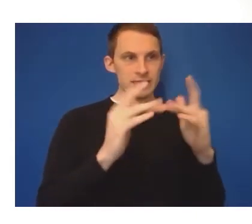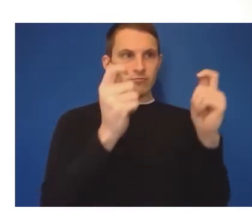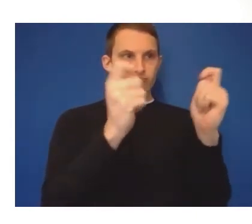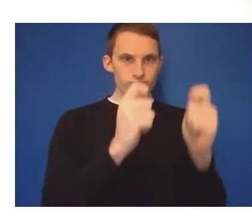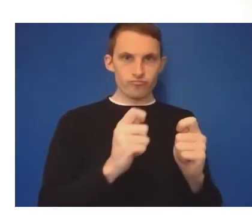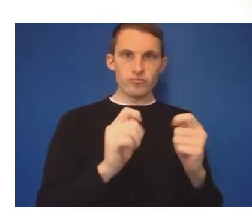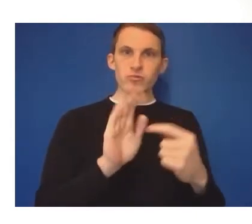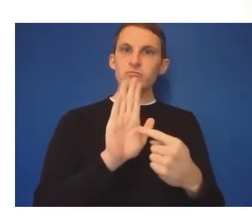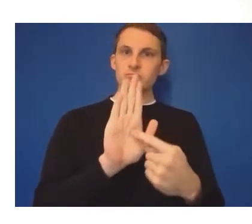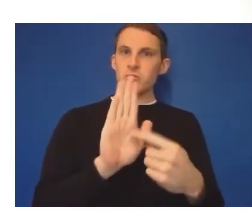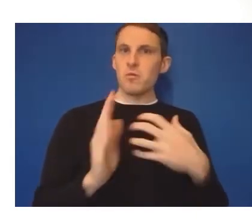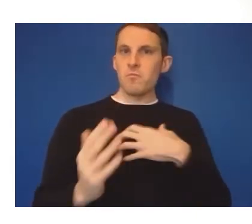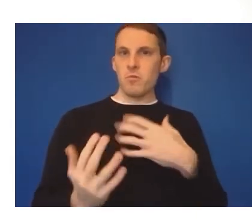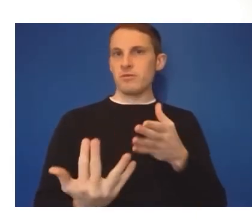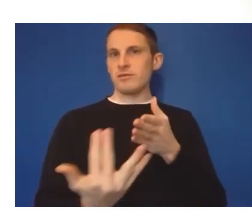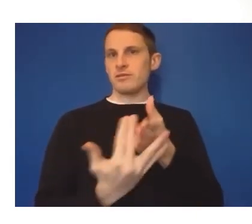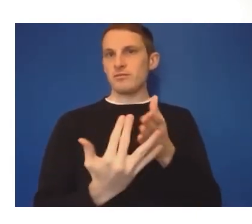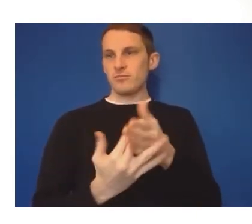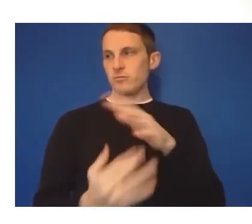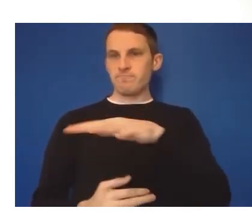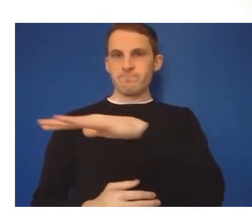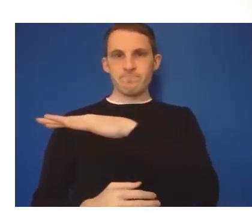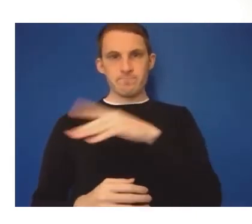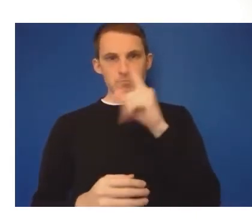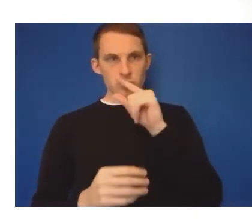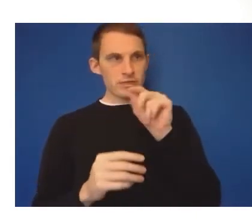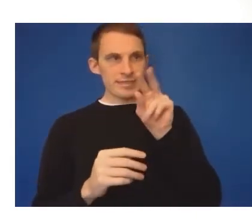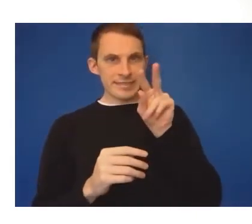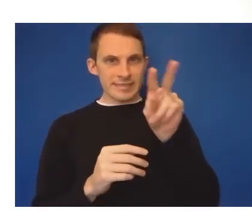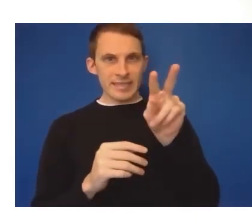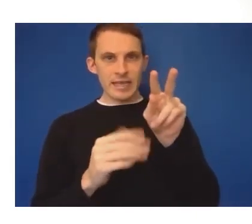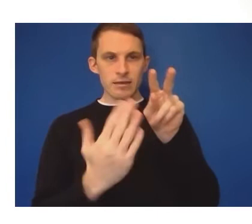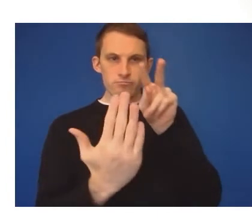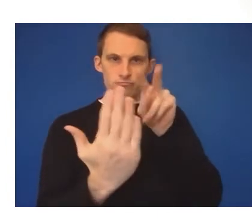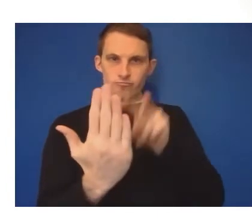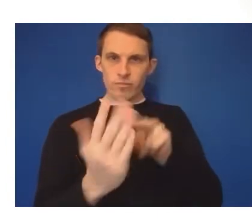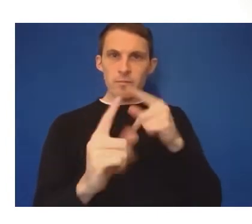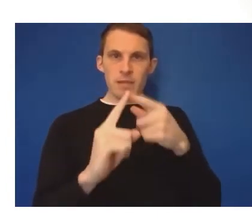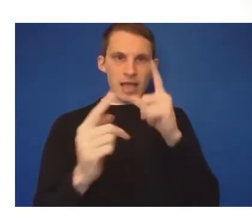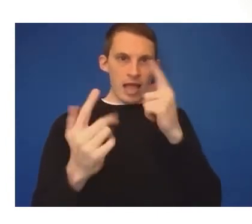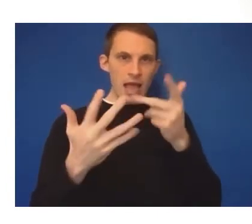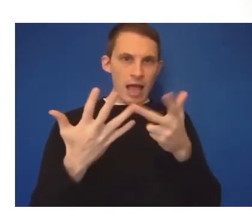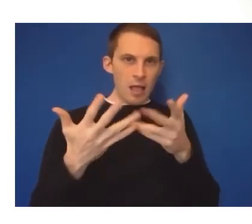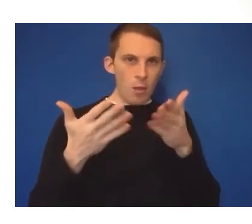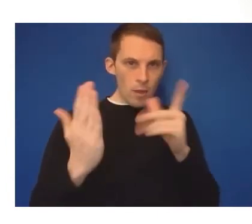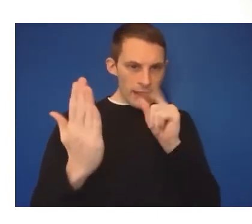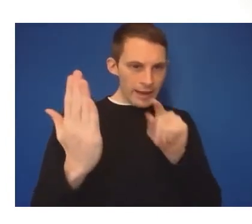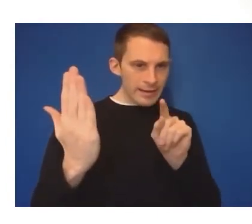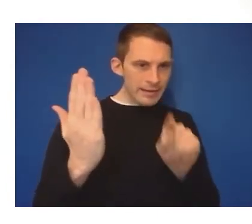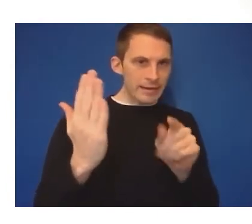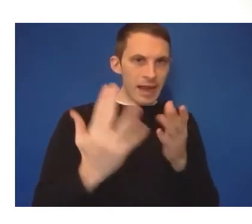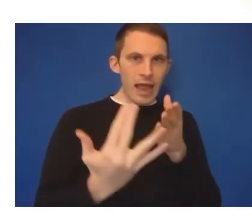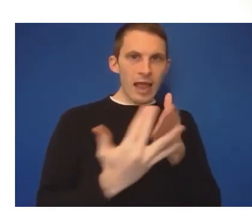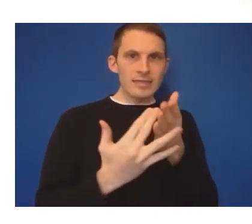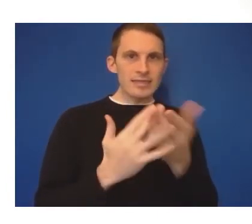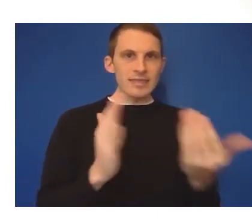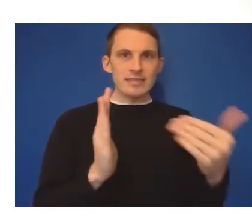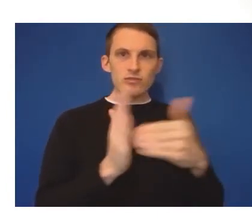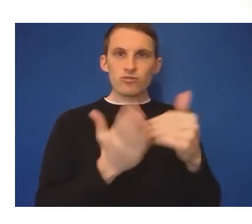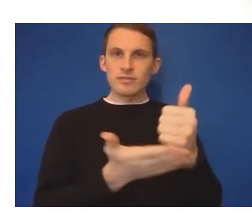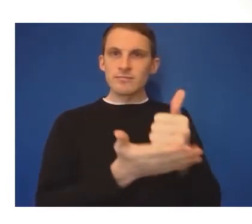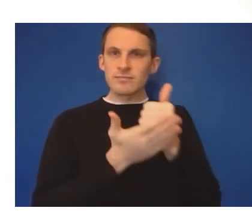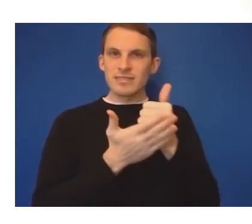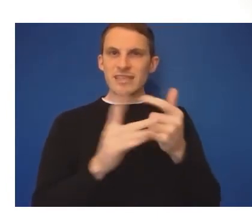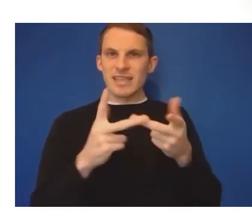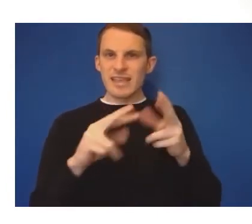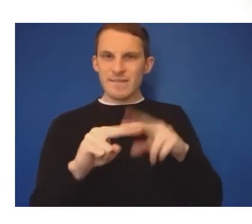channels through which people could get additional assistance if they found the website was